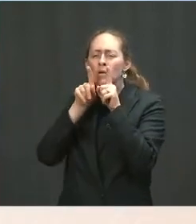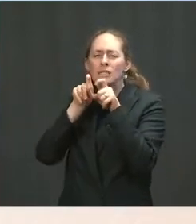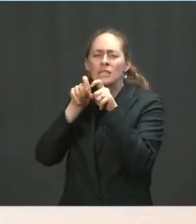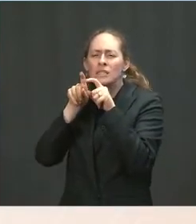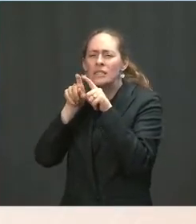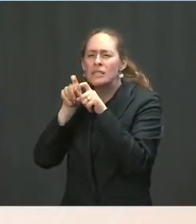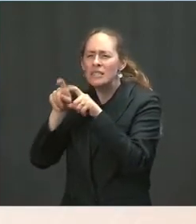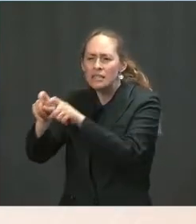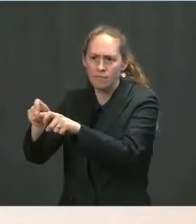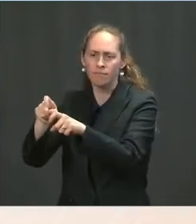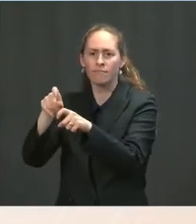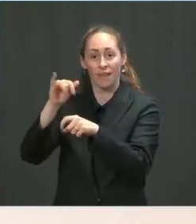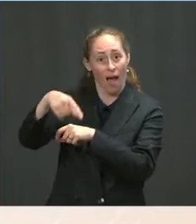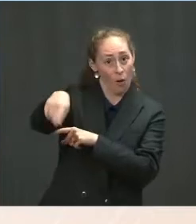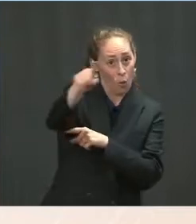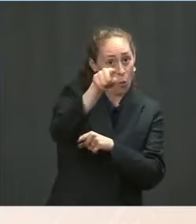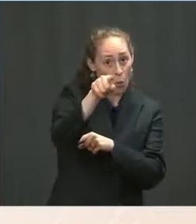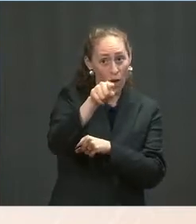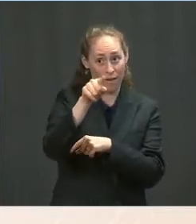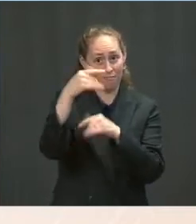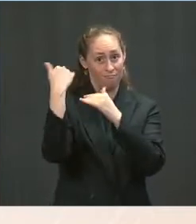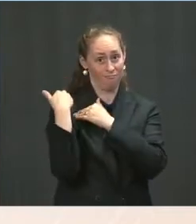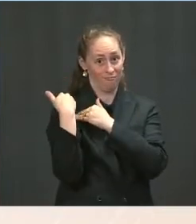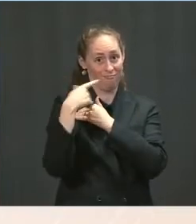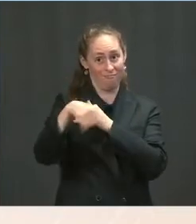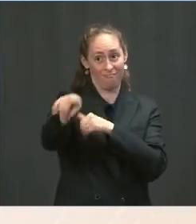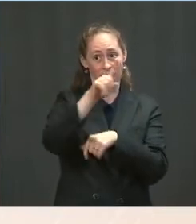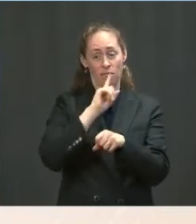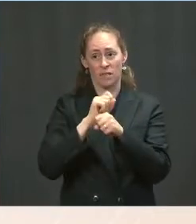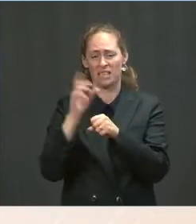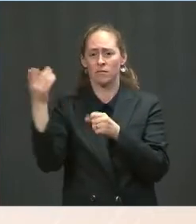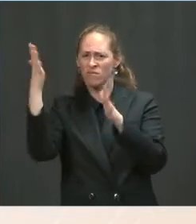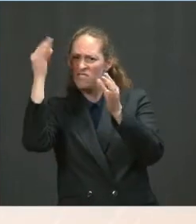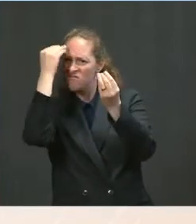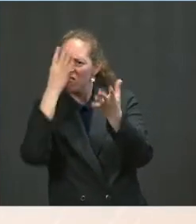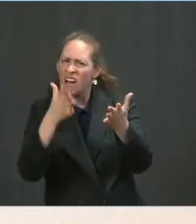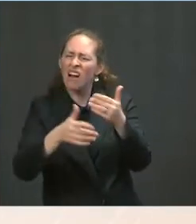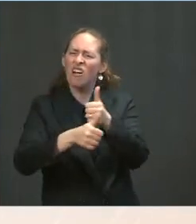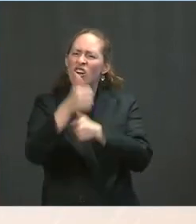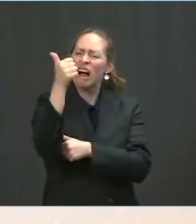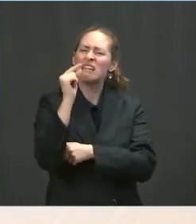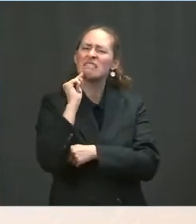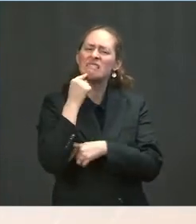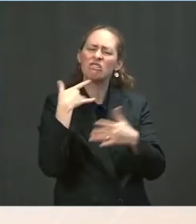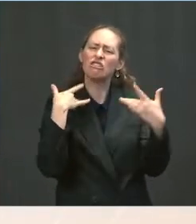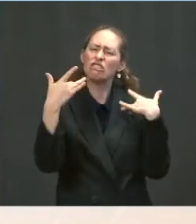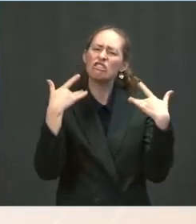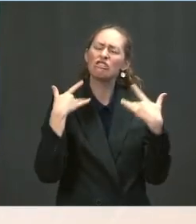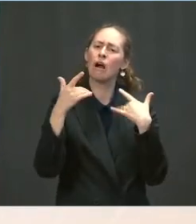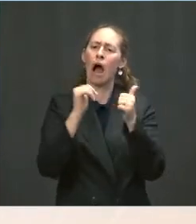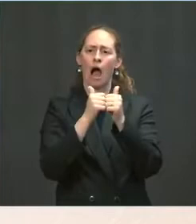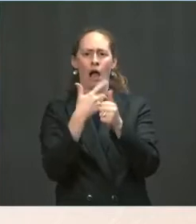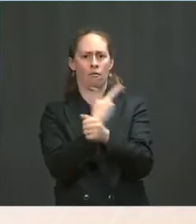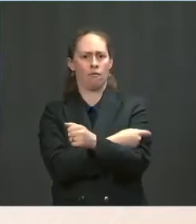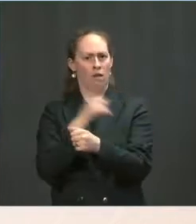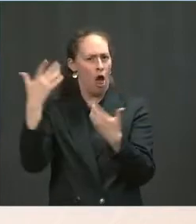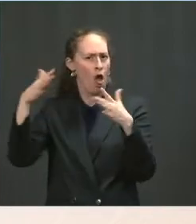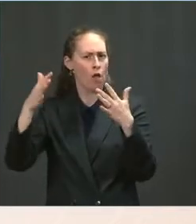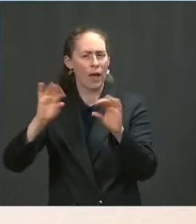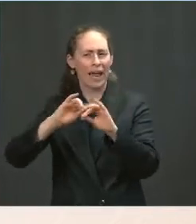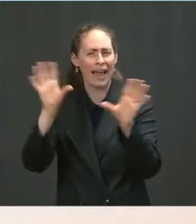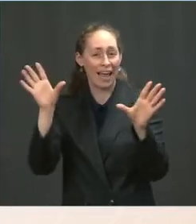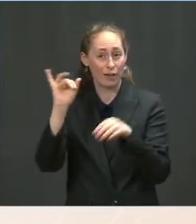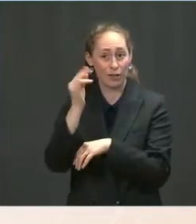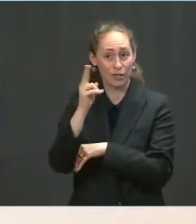threat, and getting vaccinated is the clear solution. So that was in the month of June, for the month of June. Throughout June, the